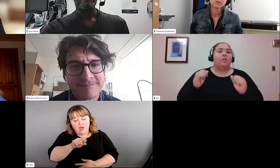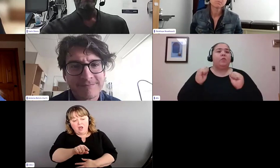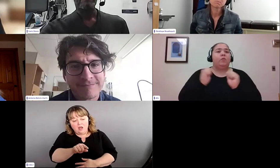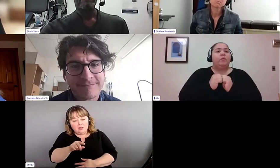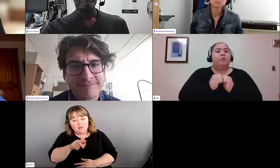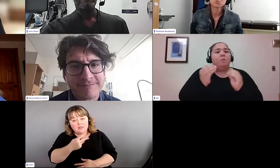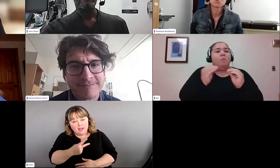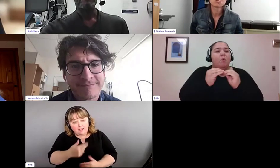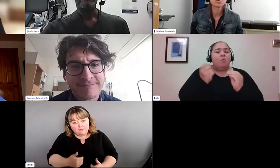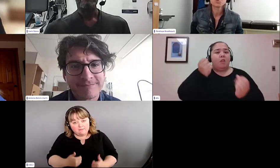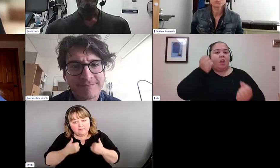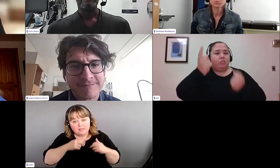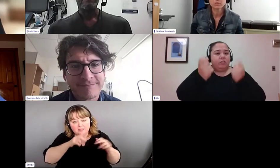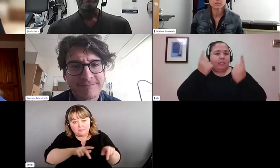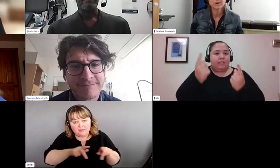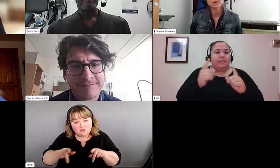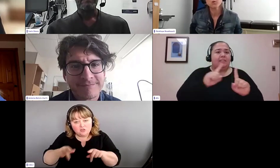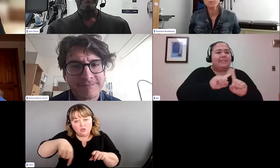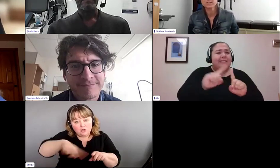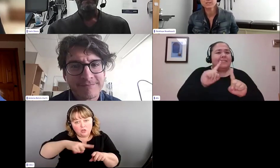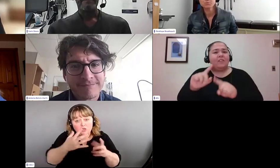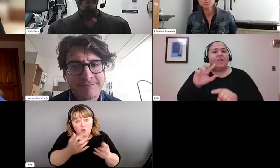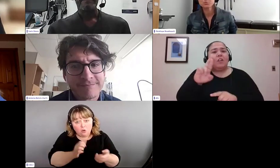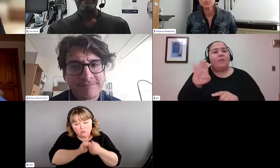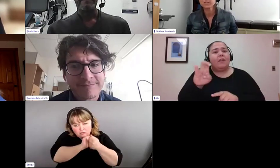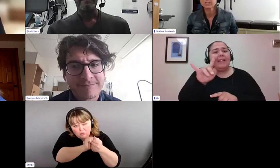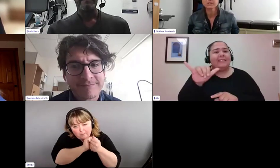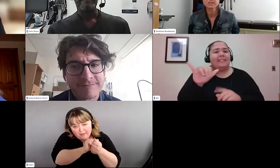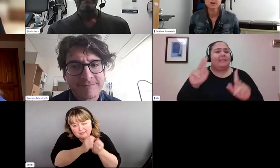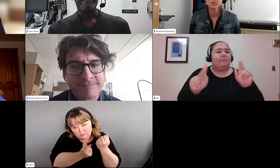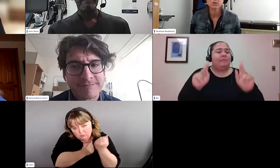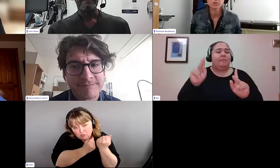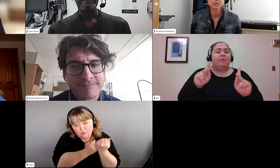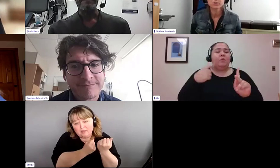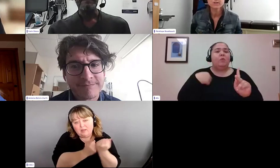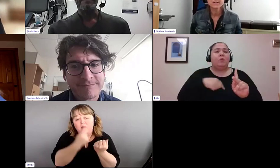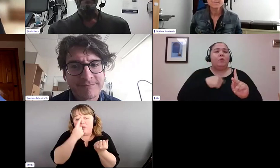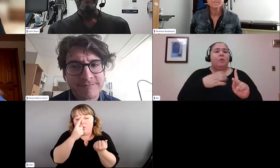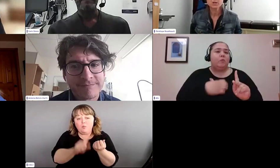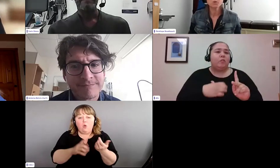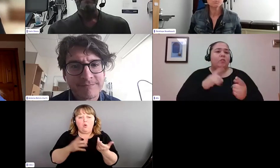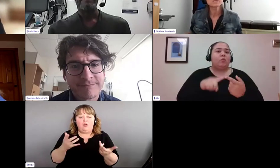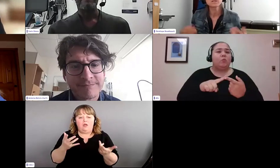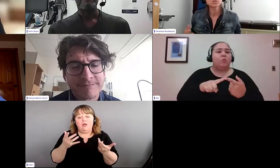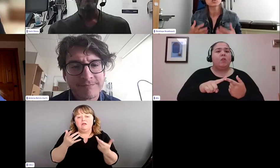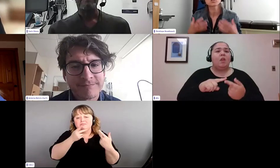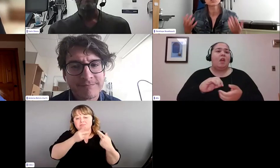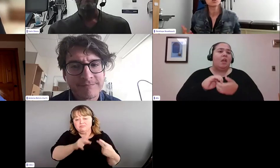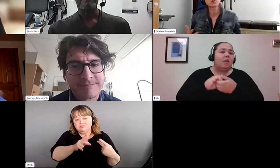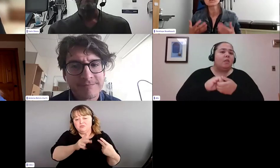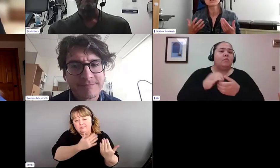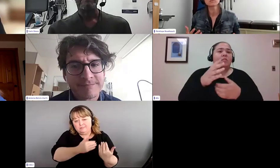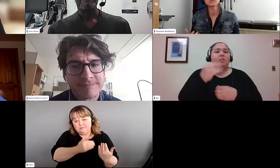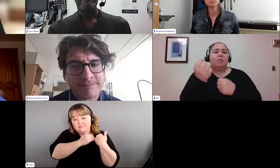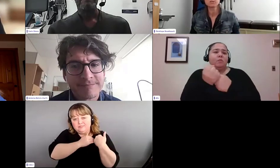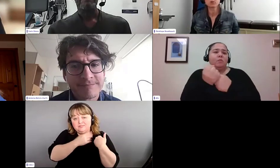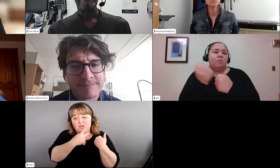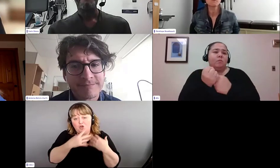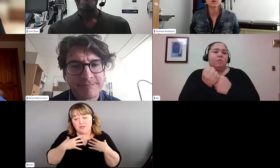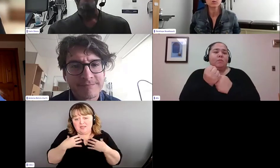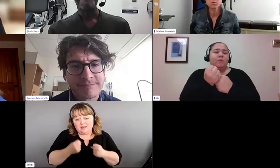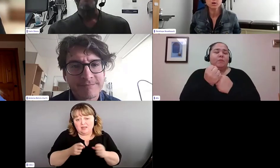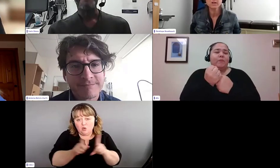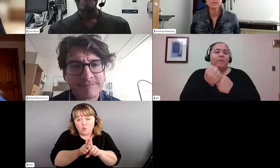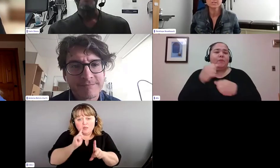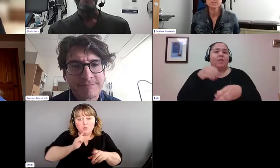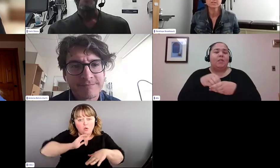the realities of the individuals that we wish to accompany and support in